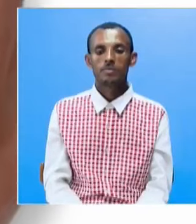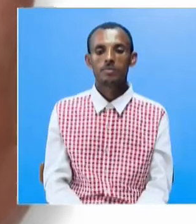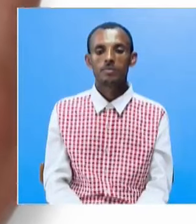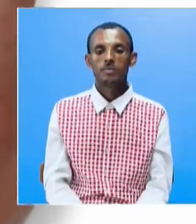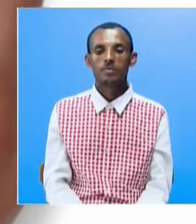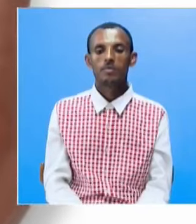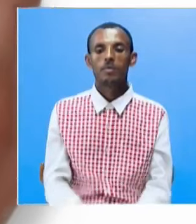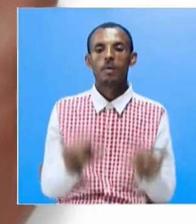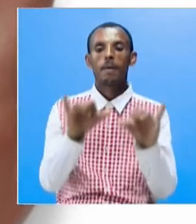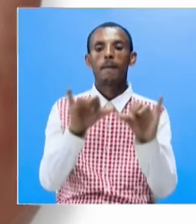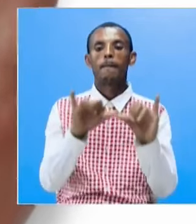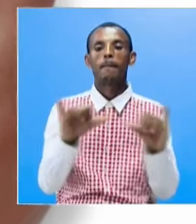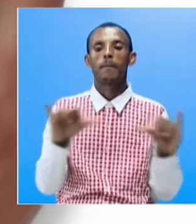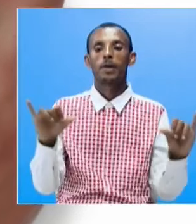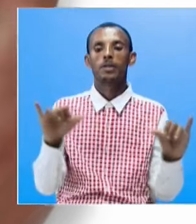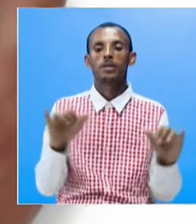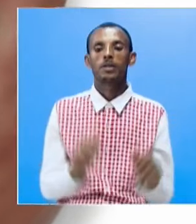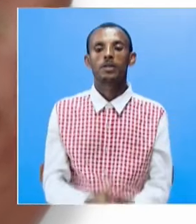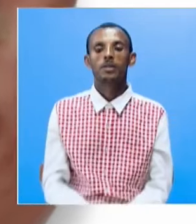measure.